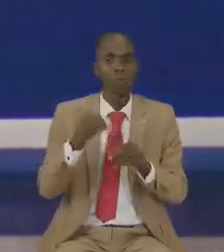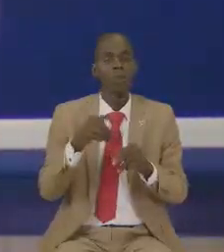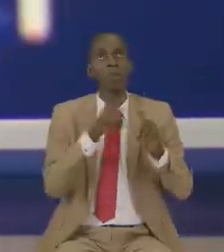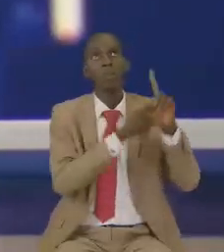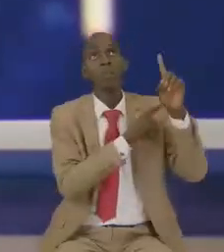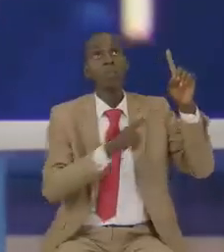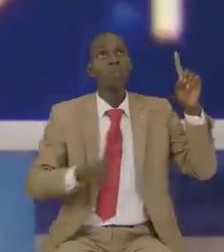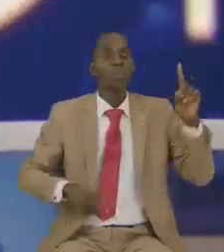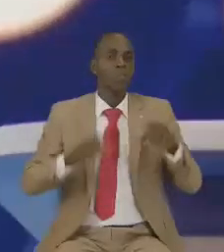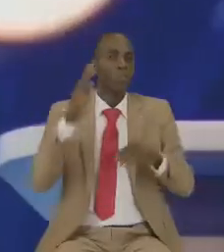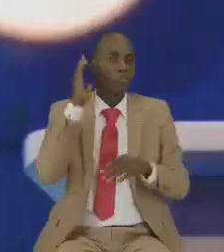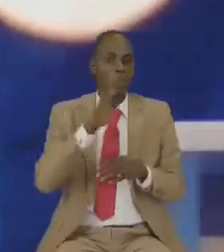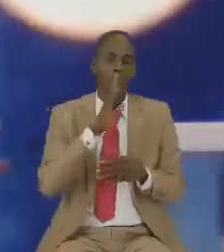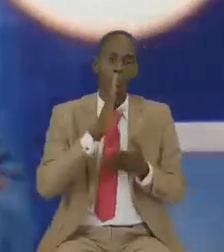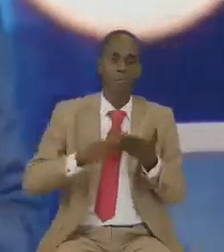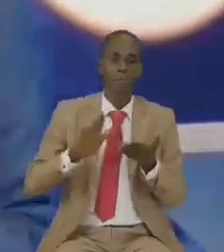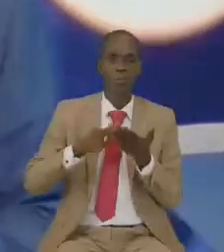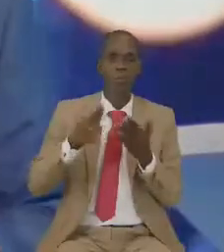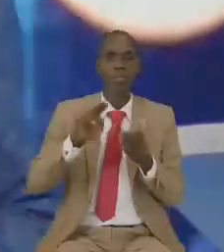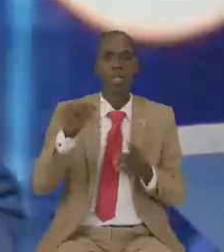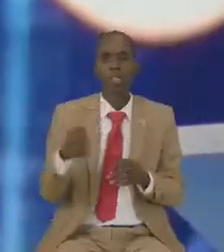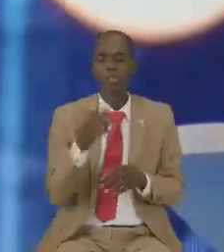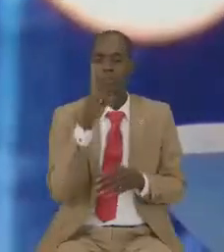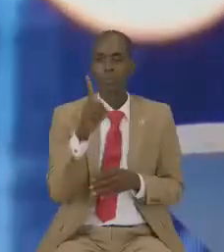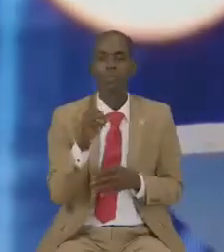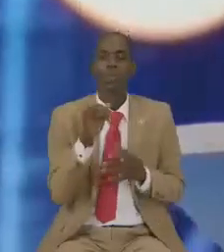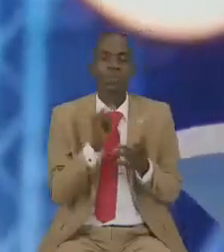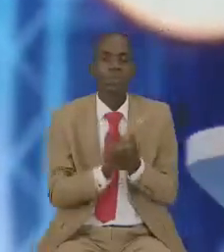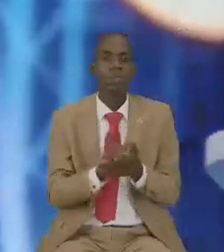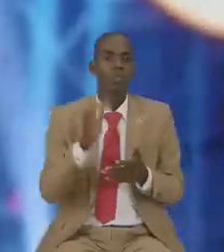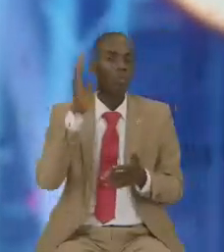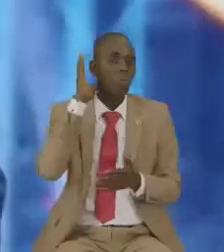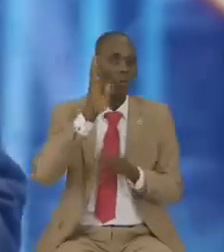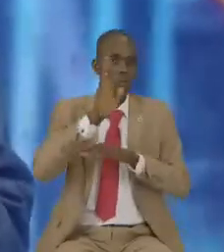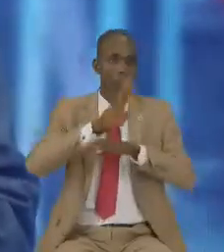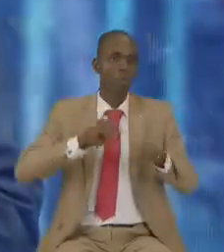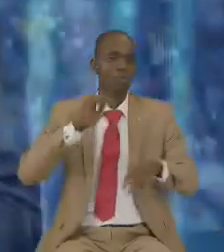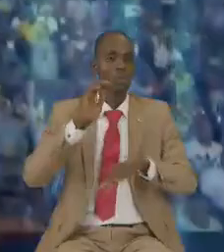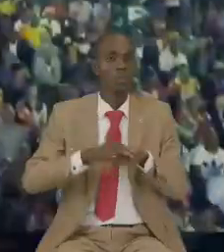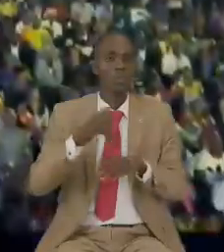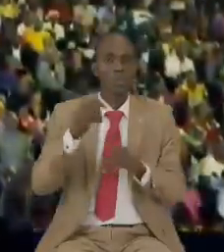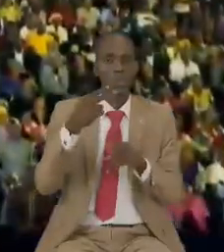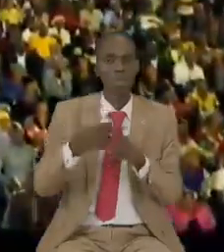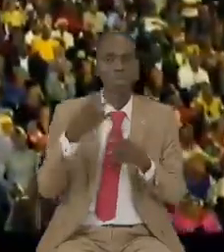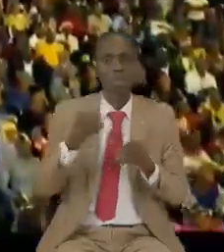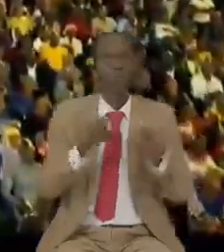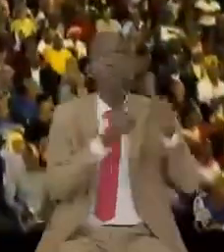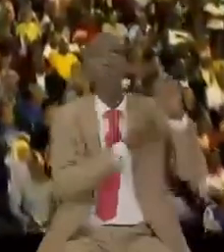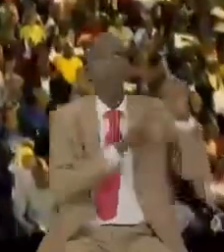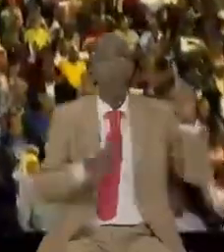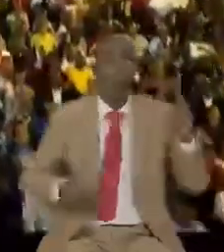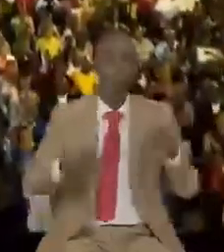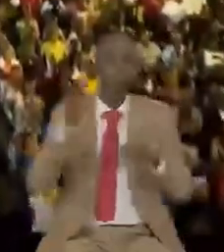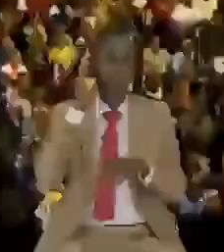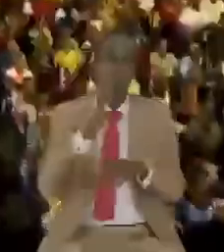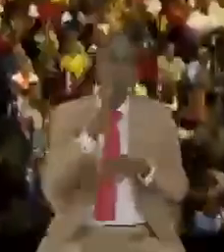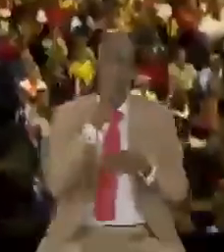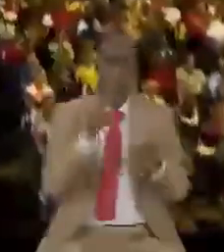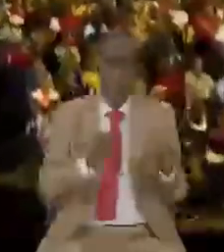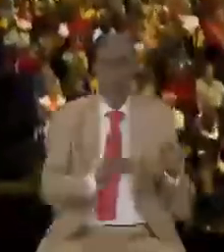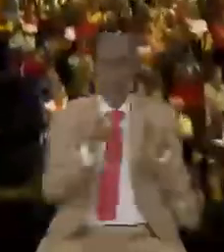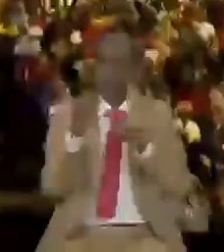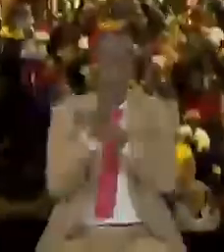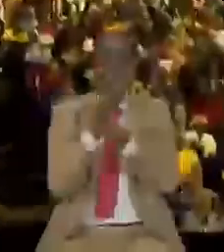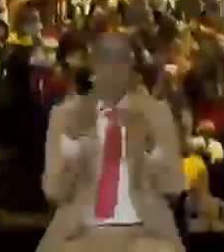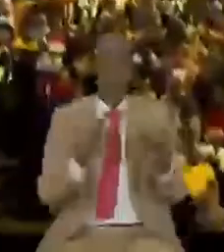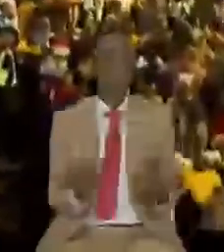Lord will be forgiven. Whosoever will call on the name of the Lord will be set free. And